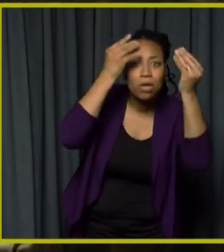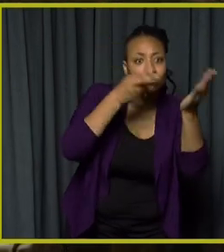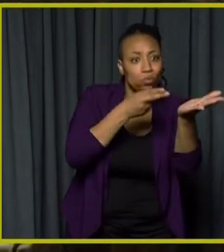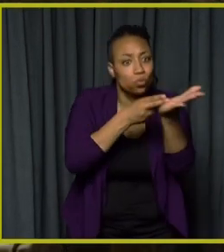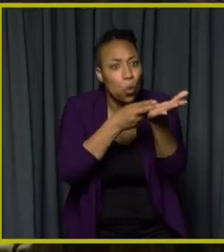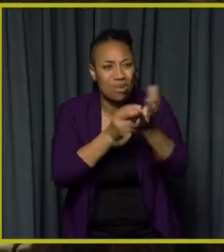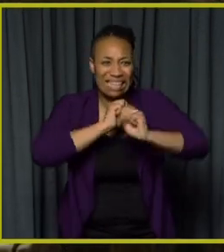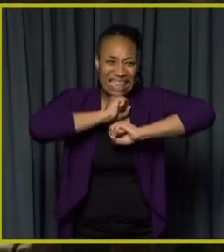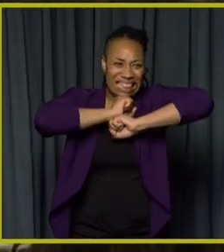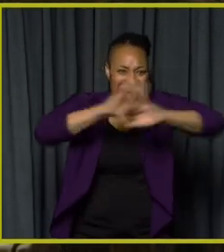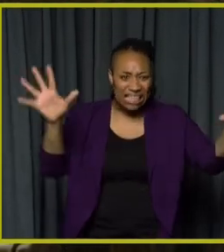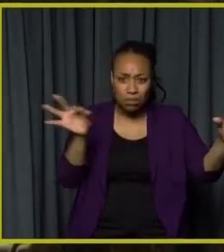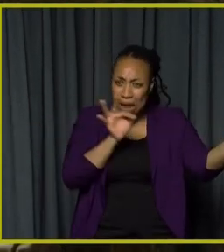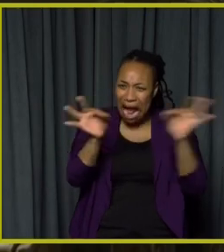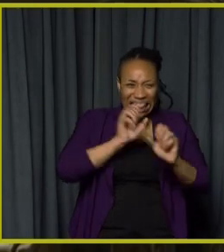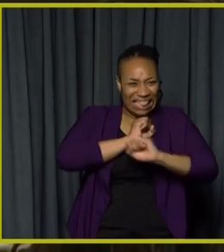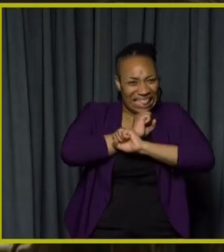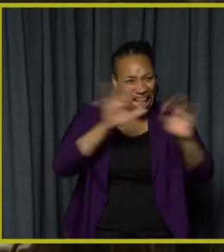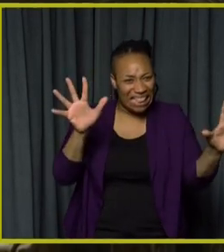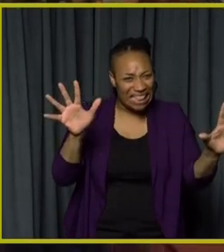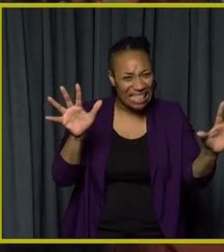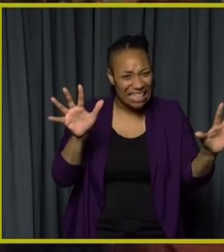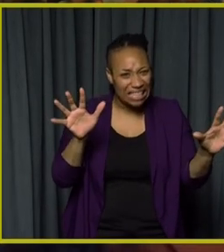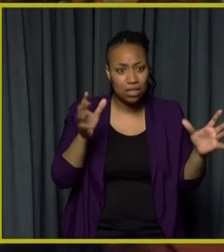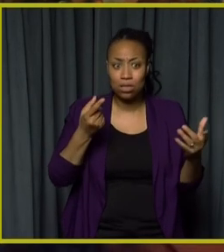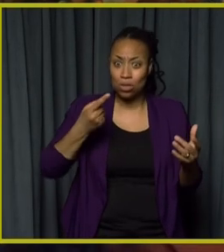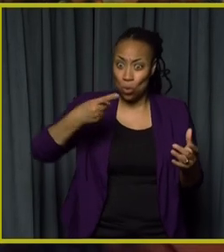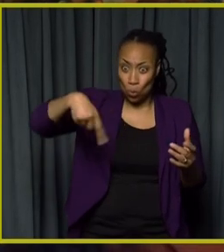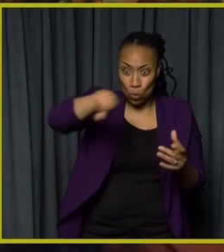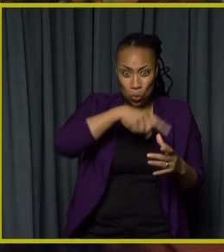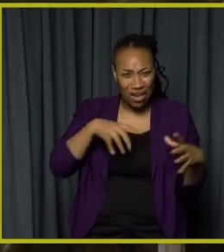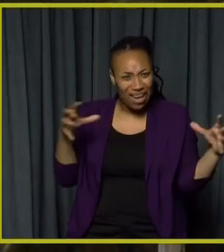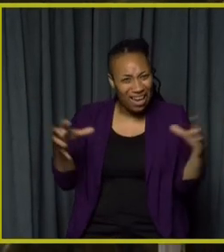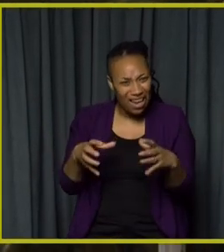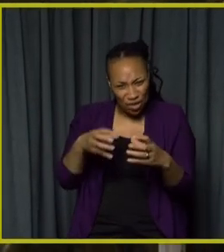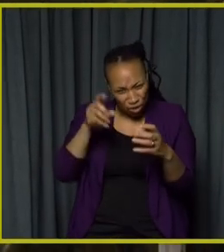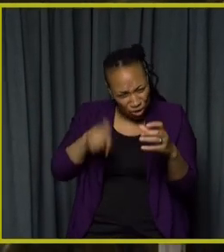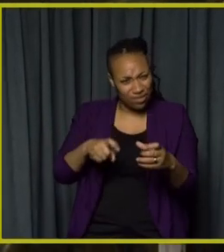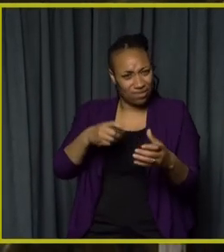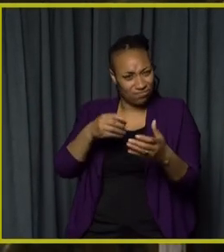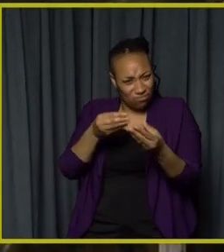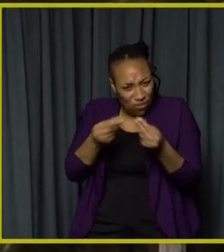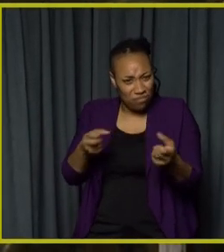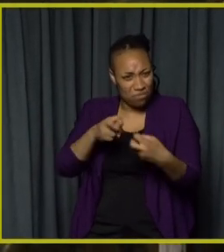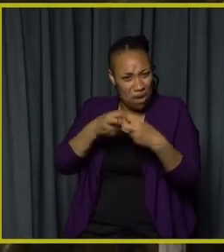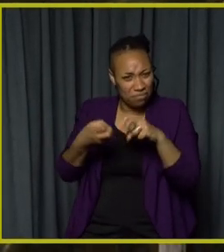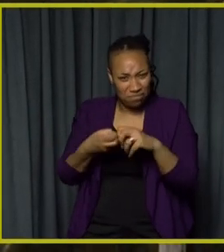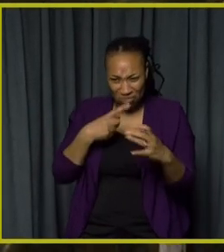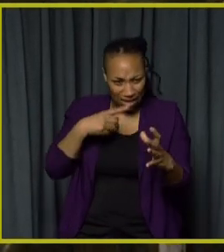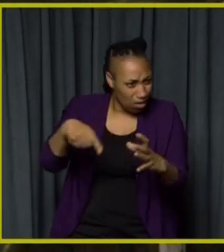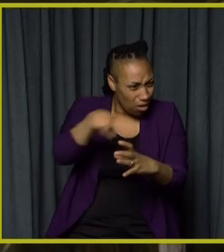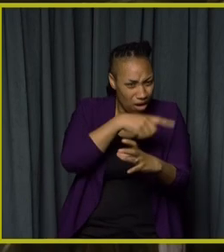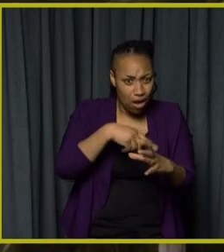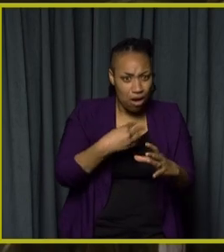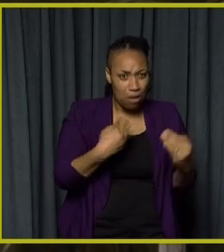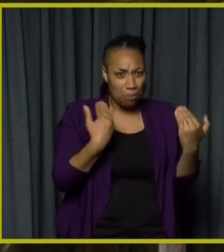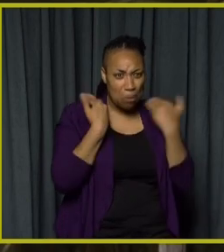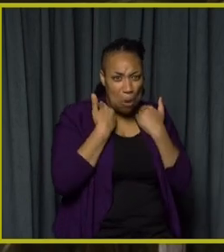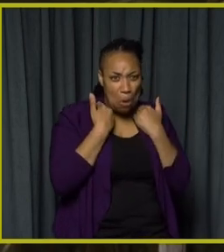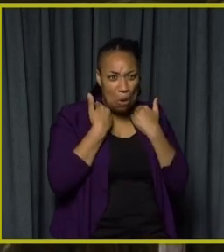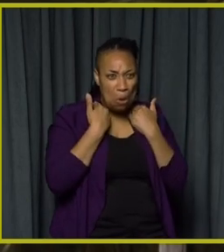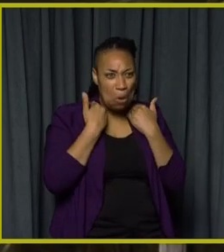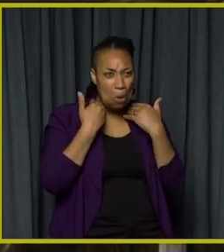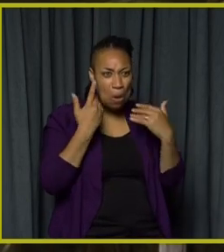to every problem that we face. In your brokenness, to unify,